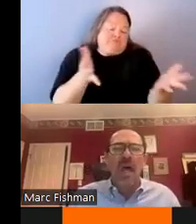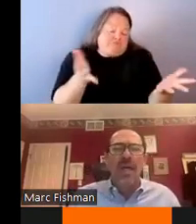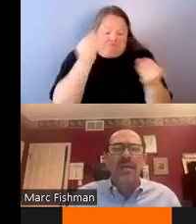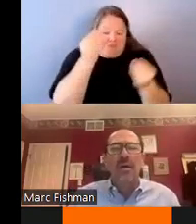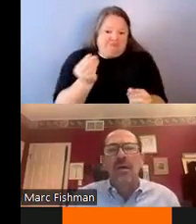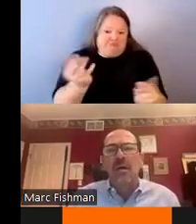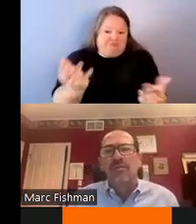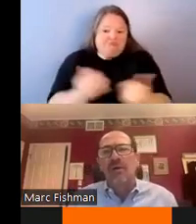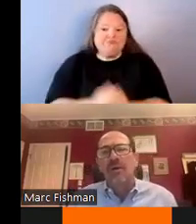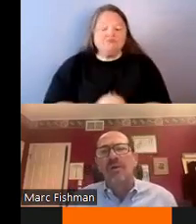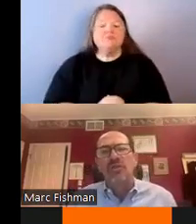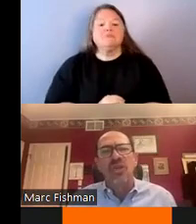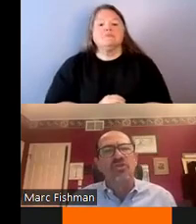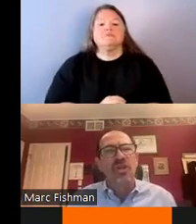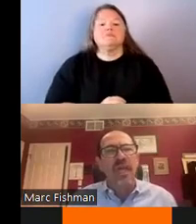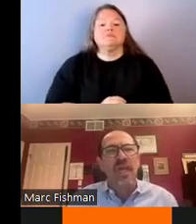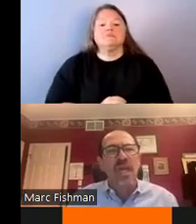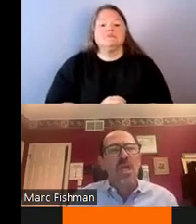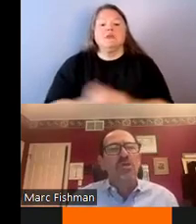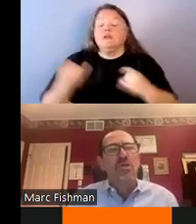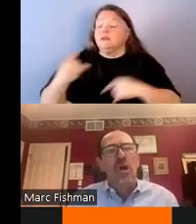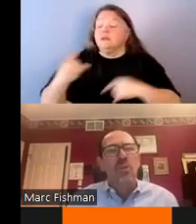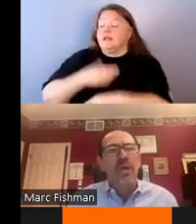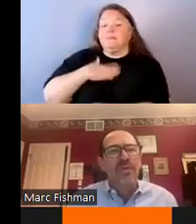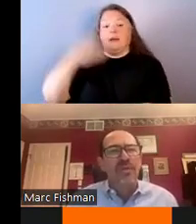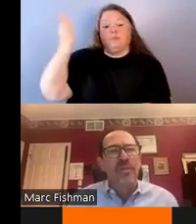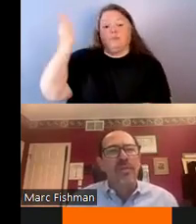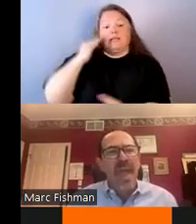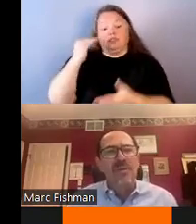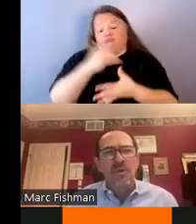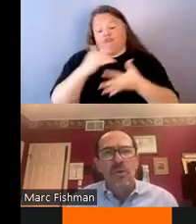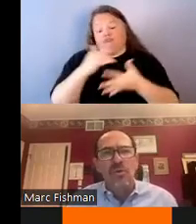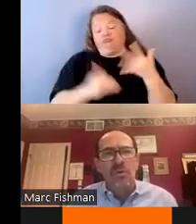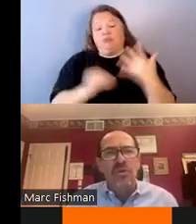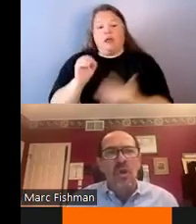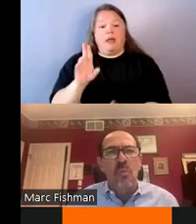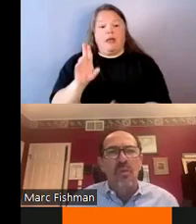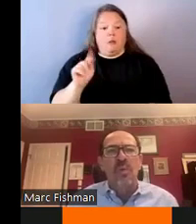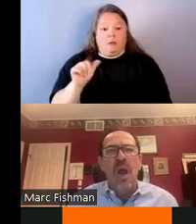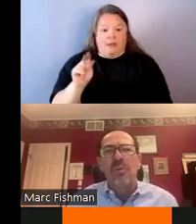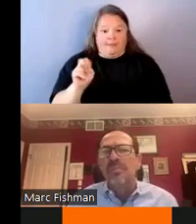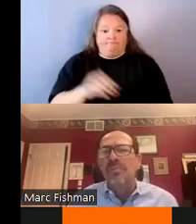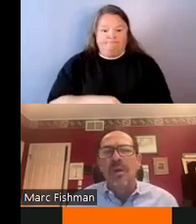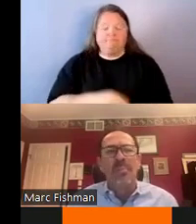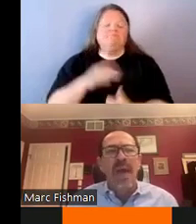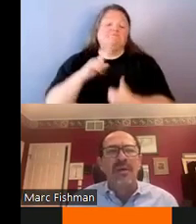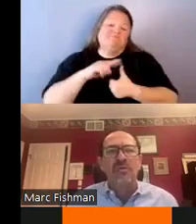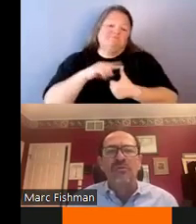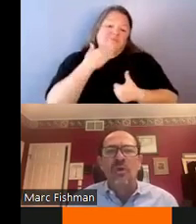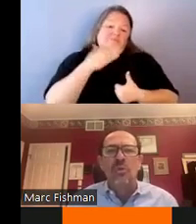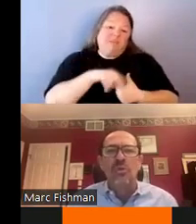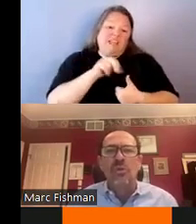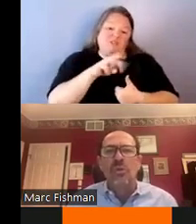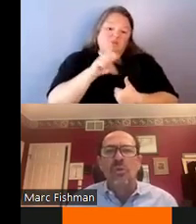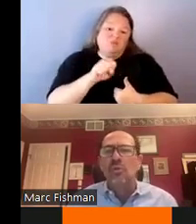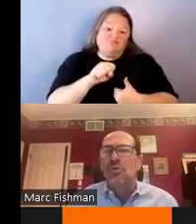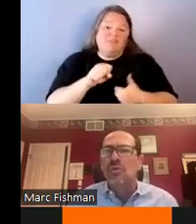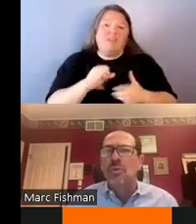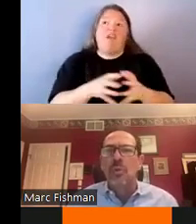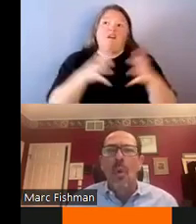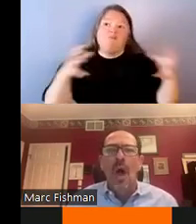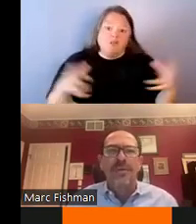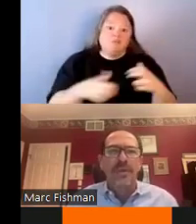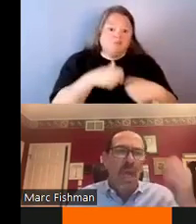the outline of our conversation today. Start with the bad news, the scope of the problem, patterns of use,